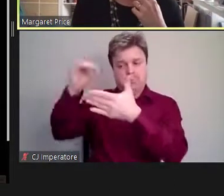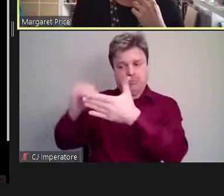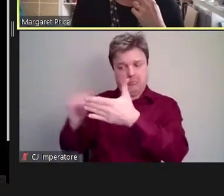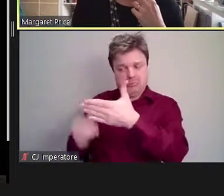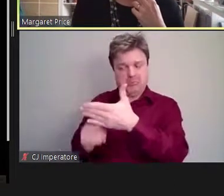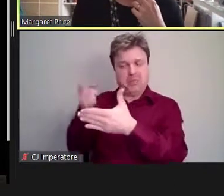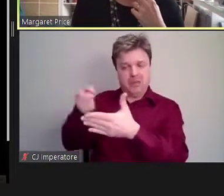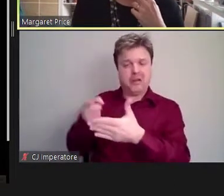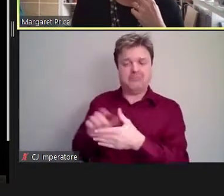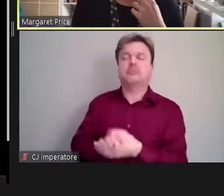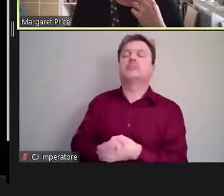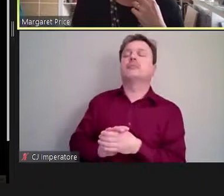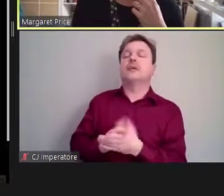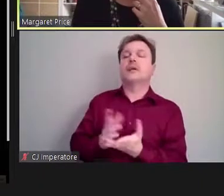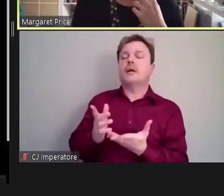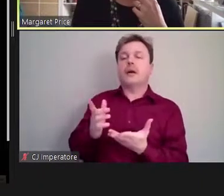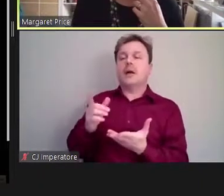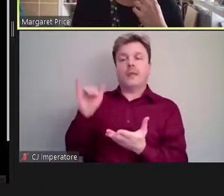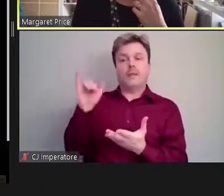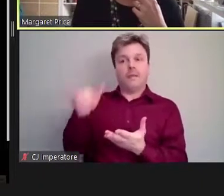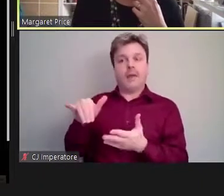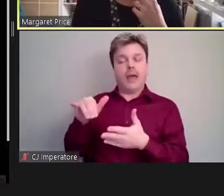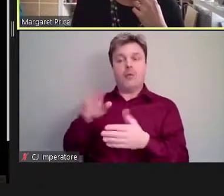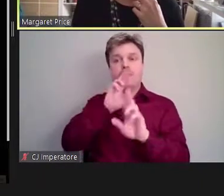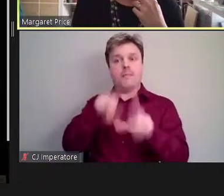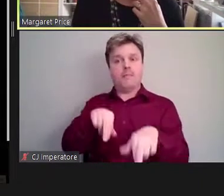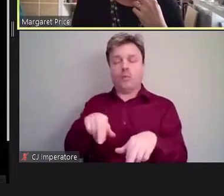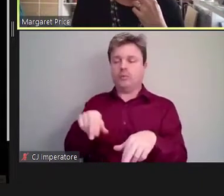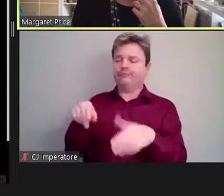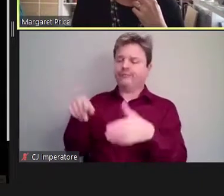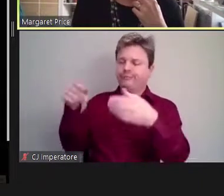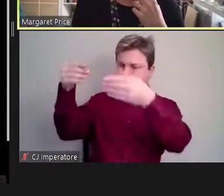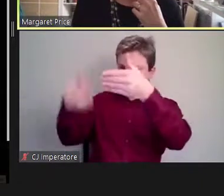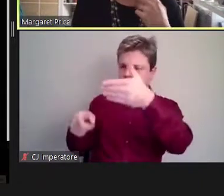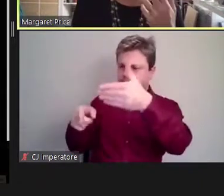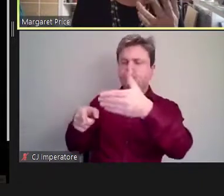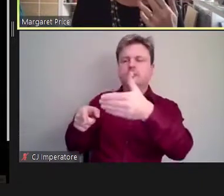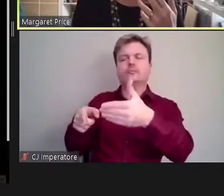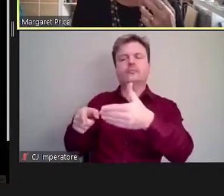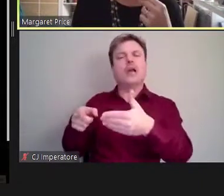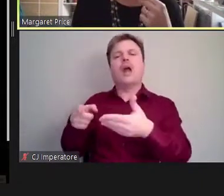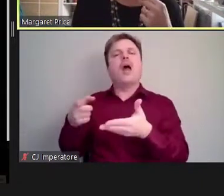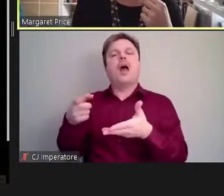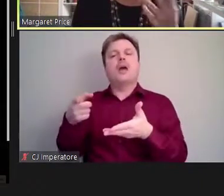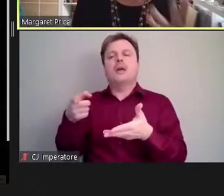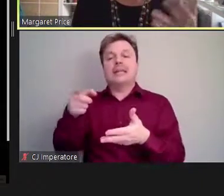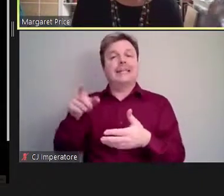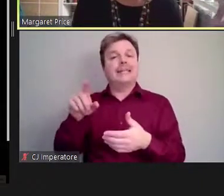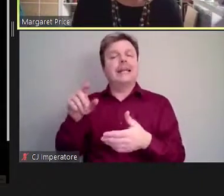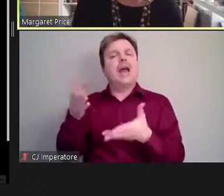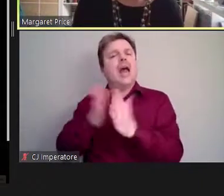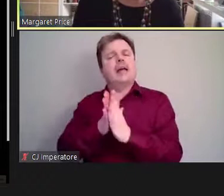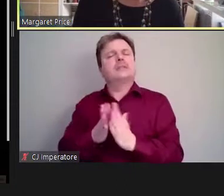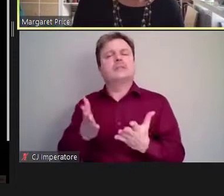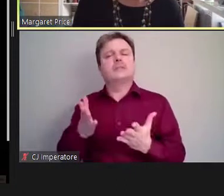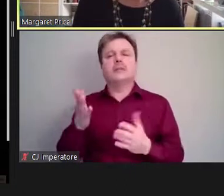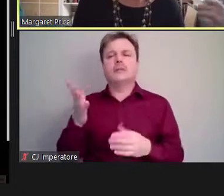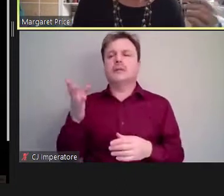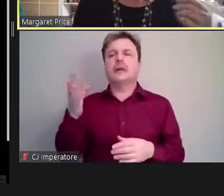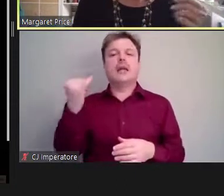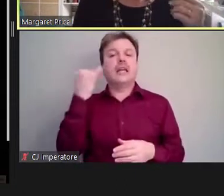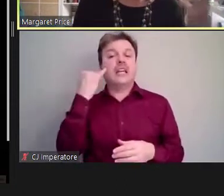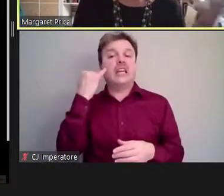the report asked, in effect, here's something, or asked, in effect, what should you do if these are not